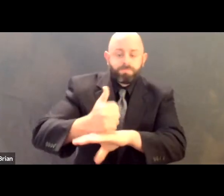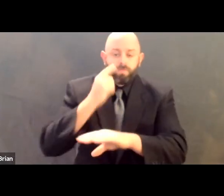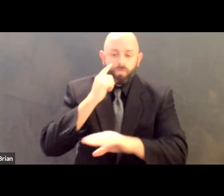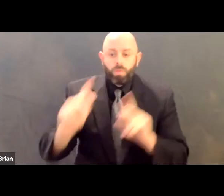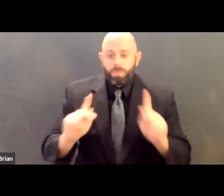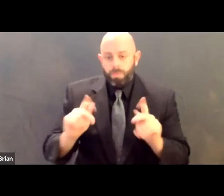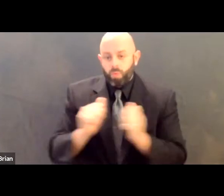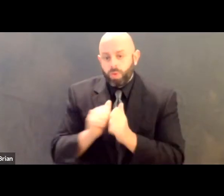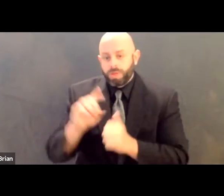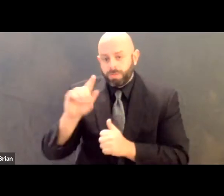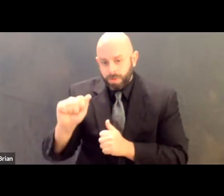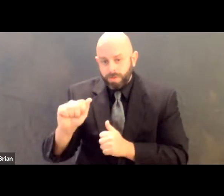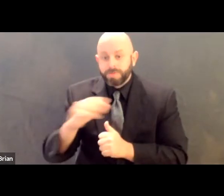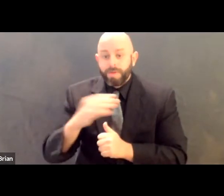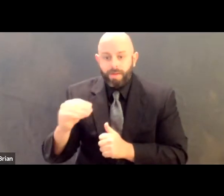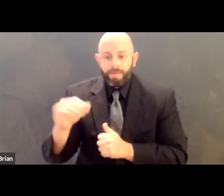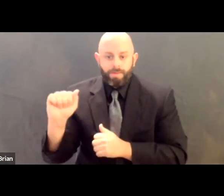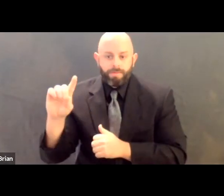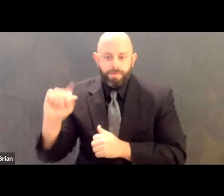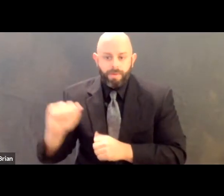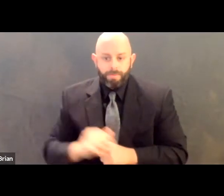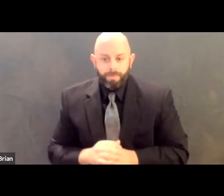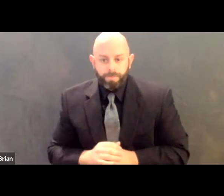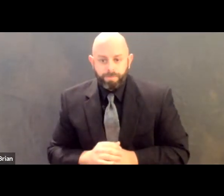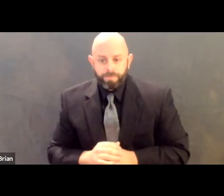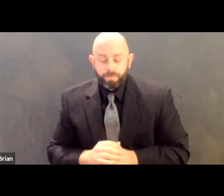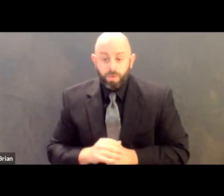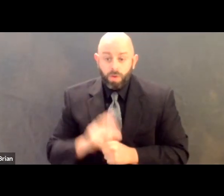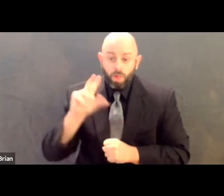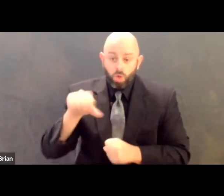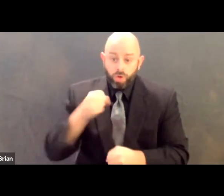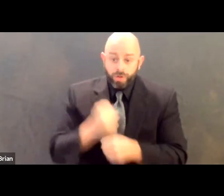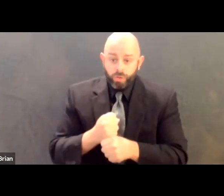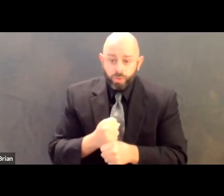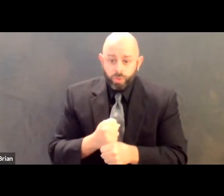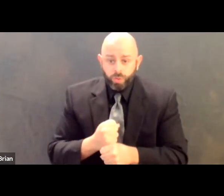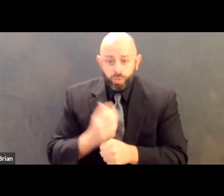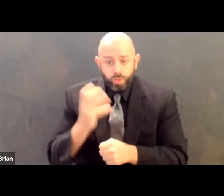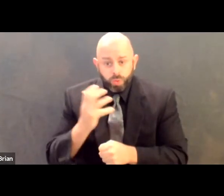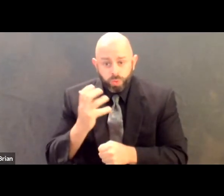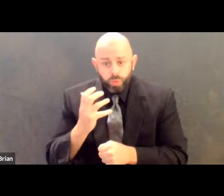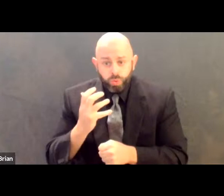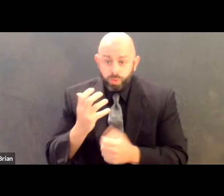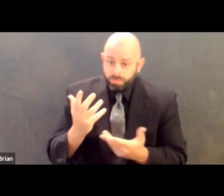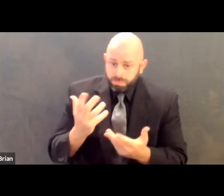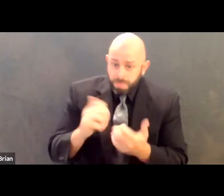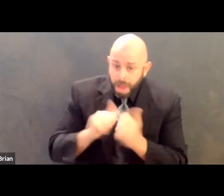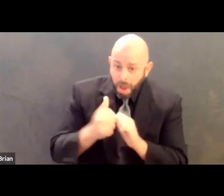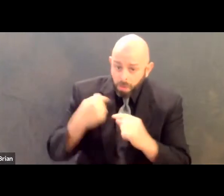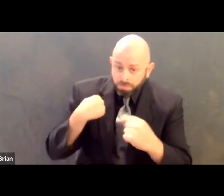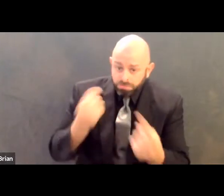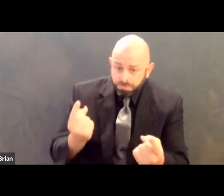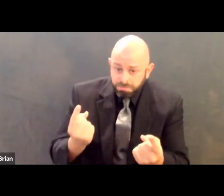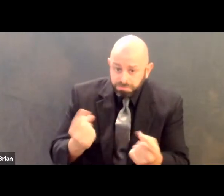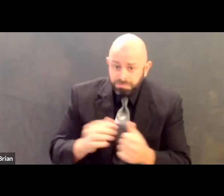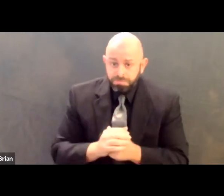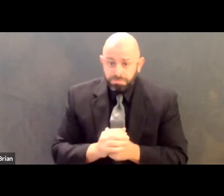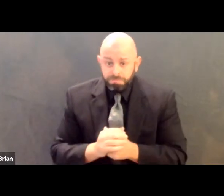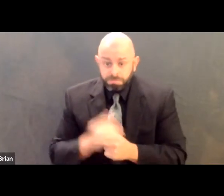Act. So, 30 years, how have we done? Have we made any